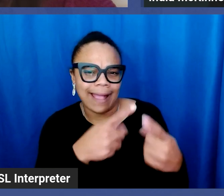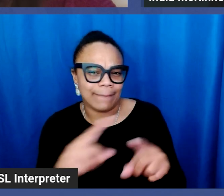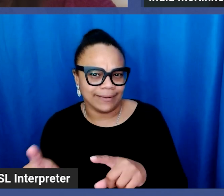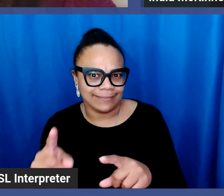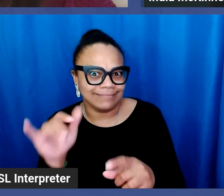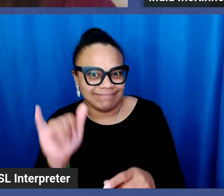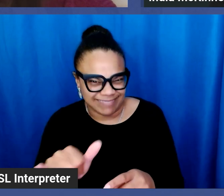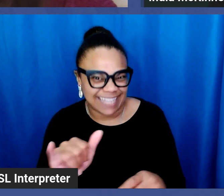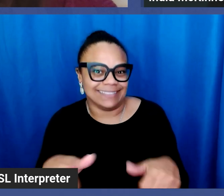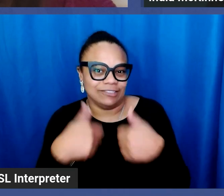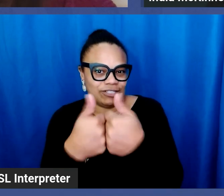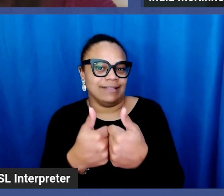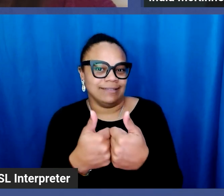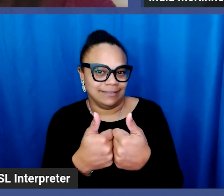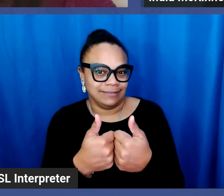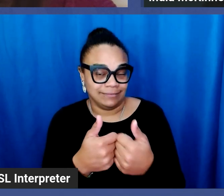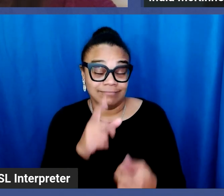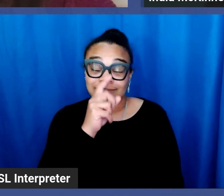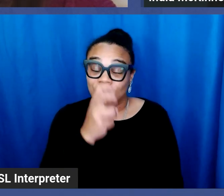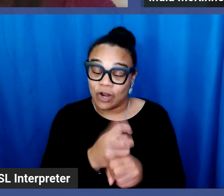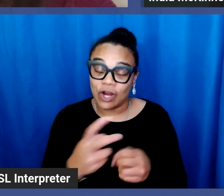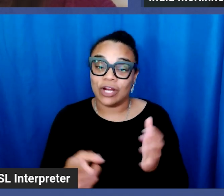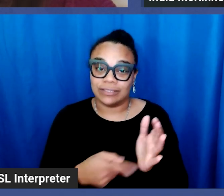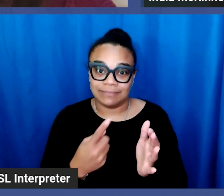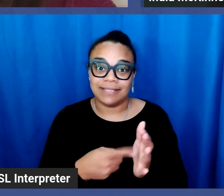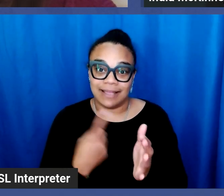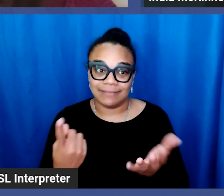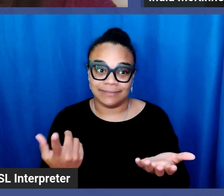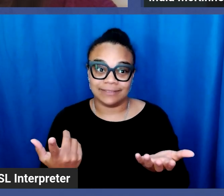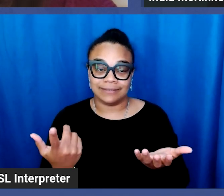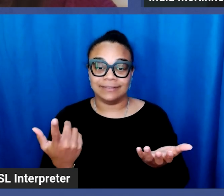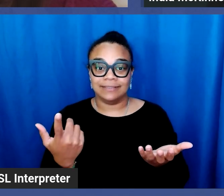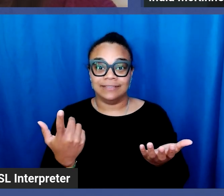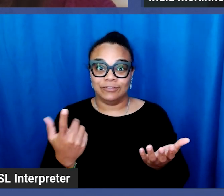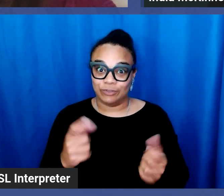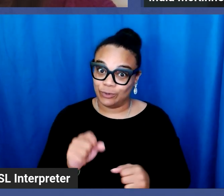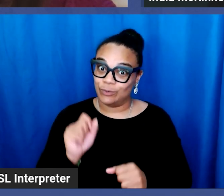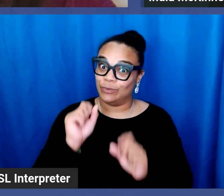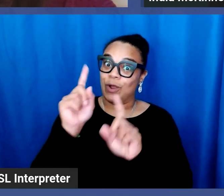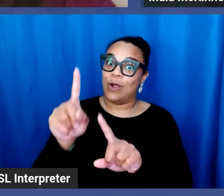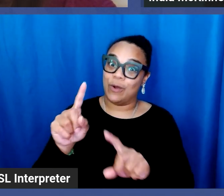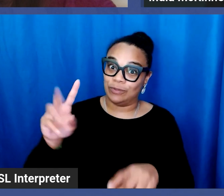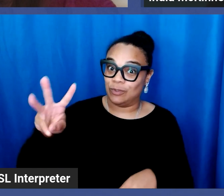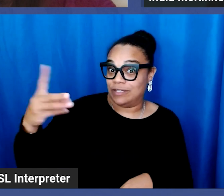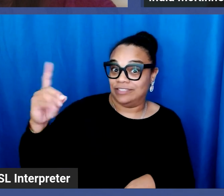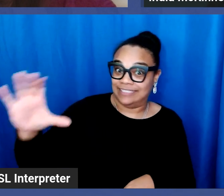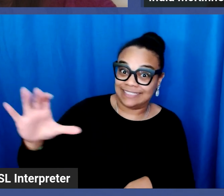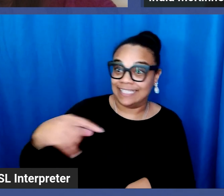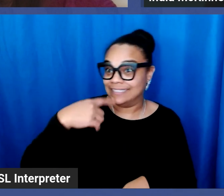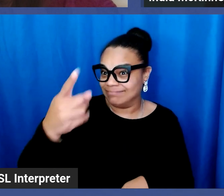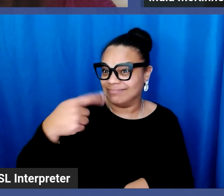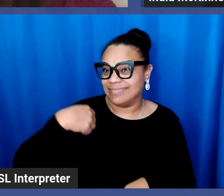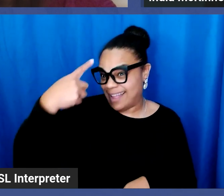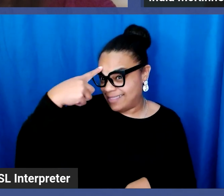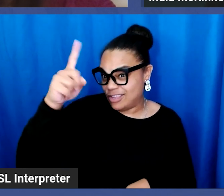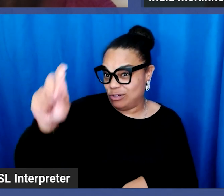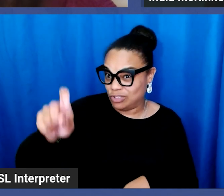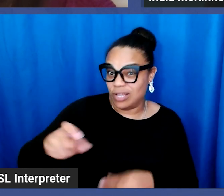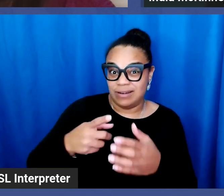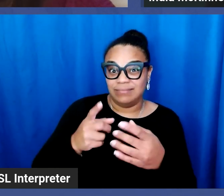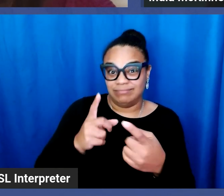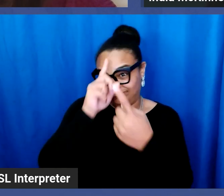implementation part that's challenging. And so it's really hard sometimes to be the one going to DC and saying, I think you should oppose the Kids Online Safety